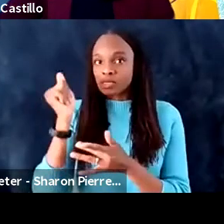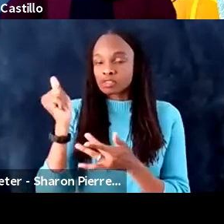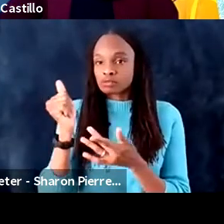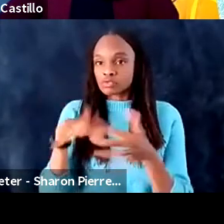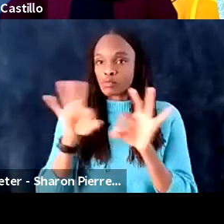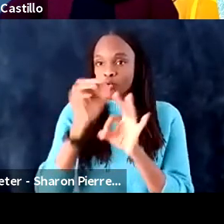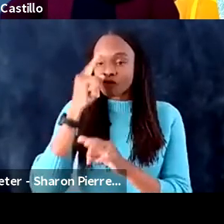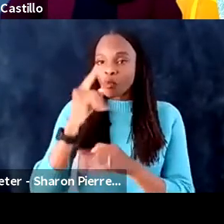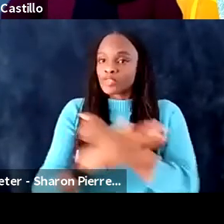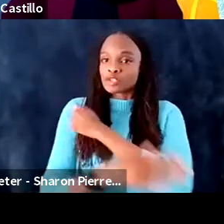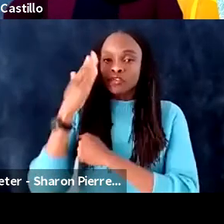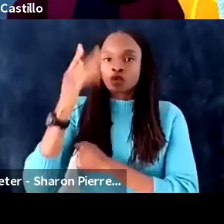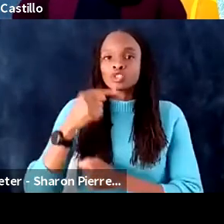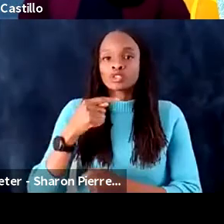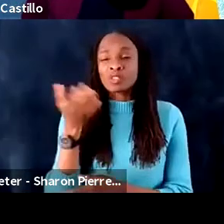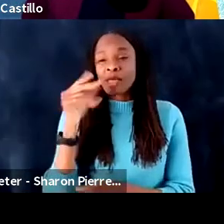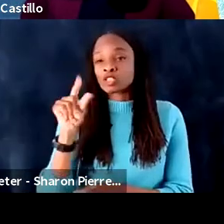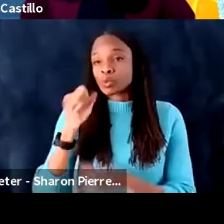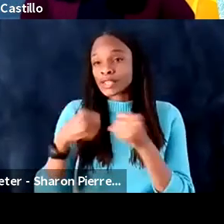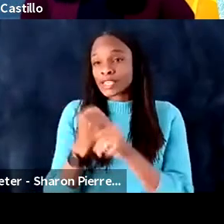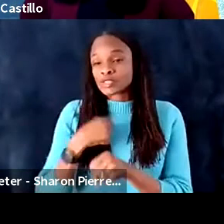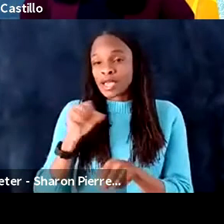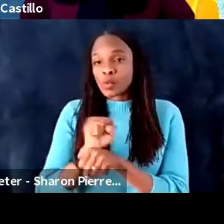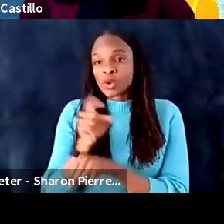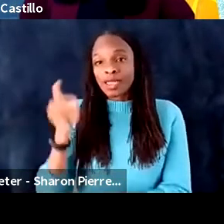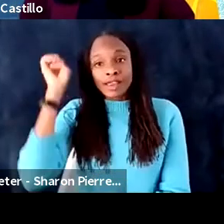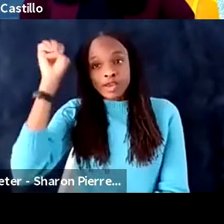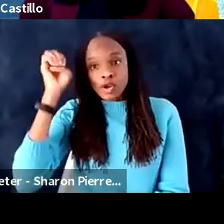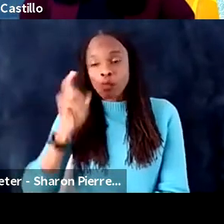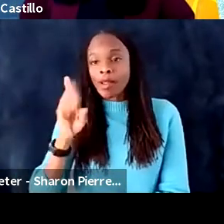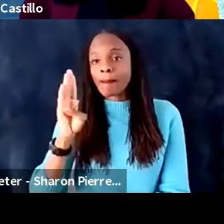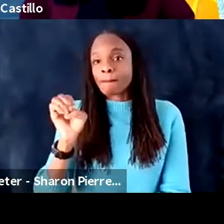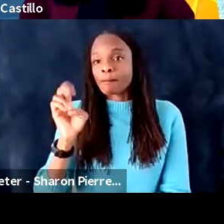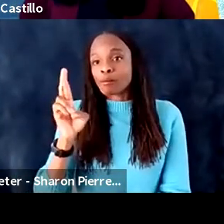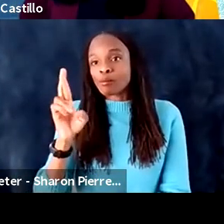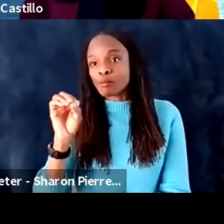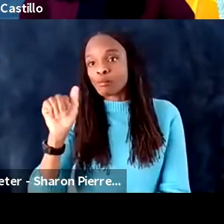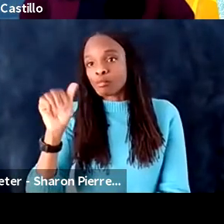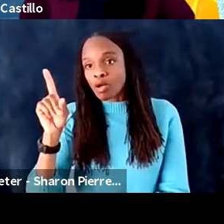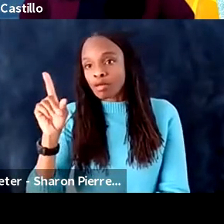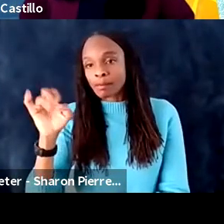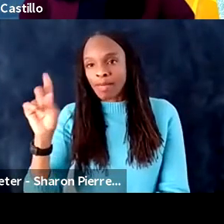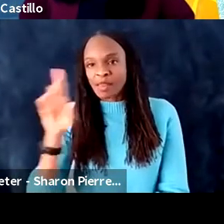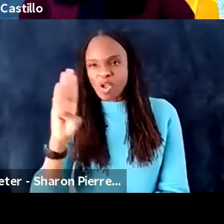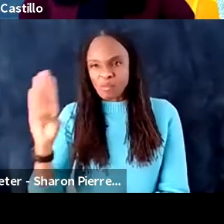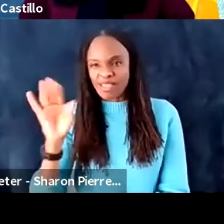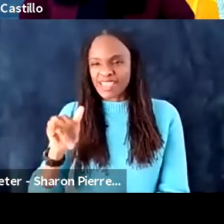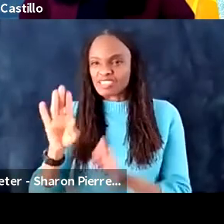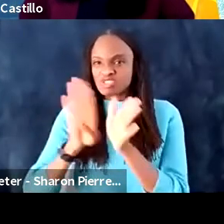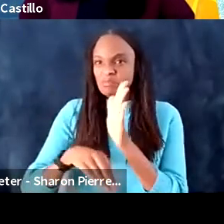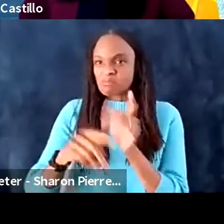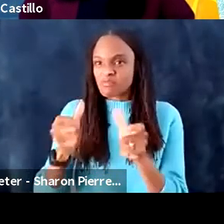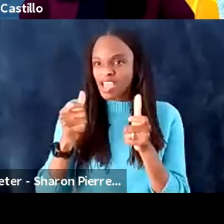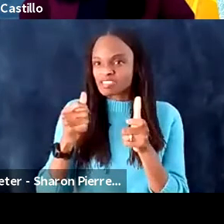most of the last 20 years working in Europe, where broadband is frankly quite cheap, quite fast, and nearly universal. And